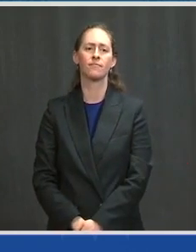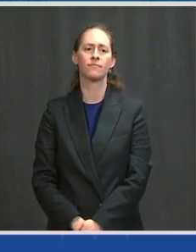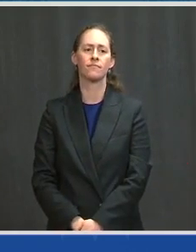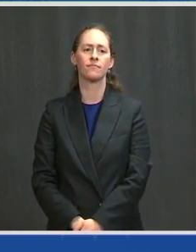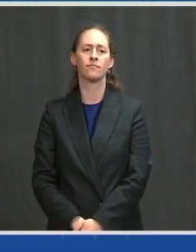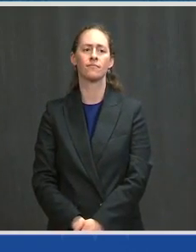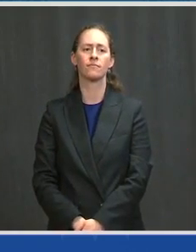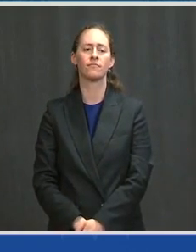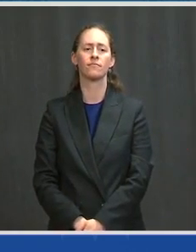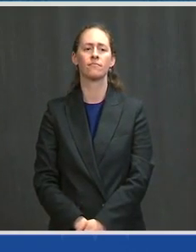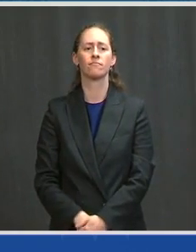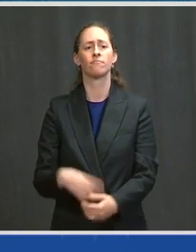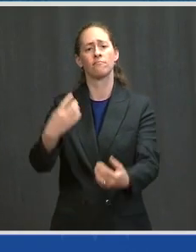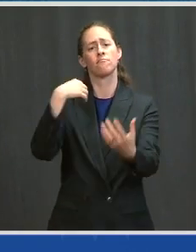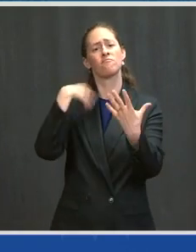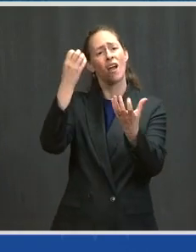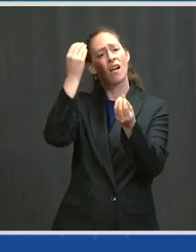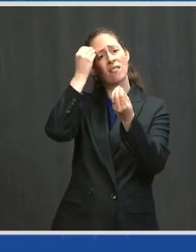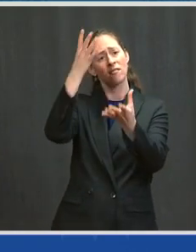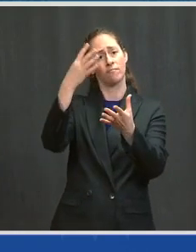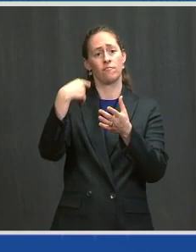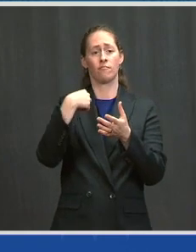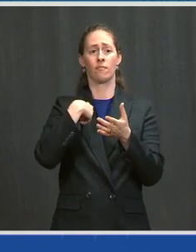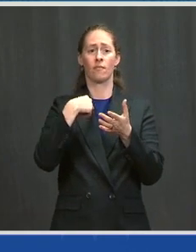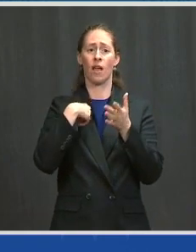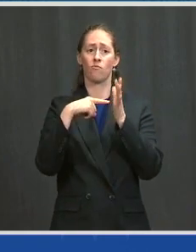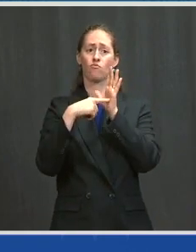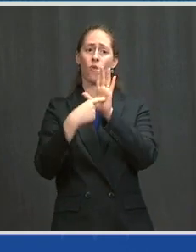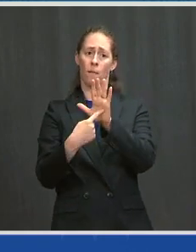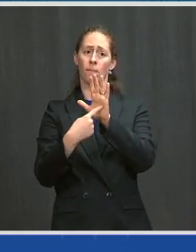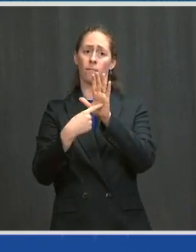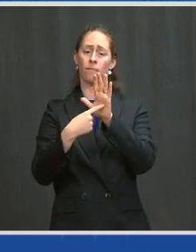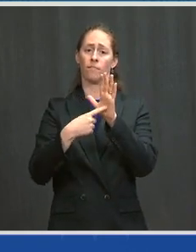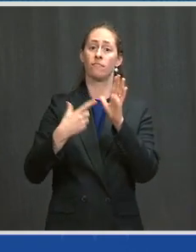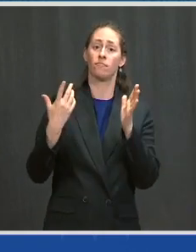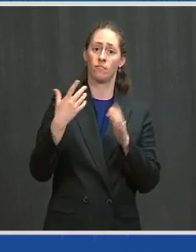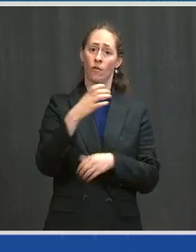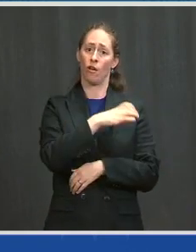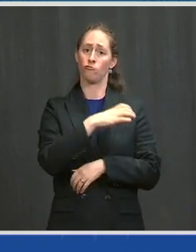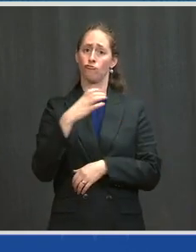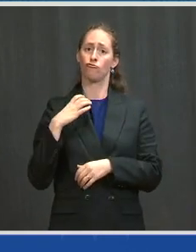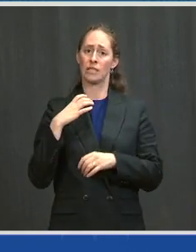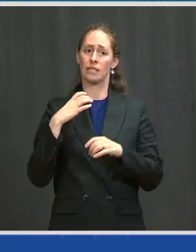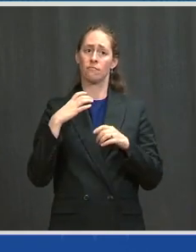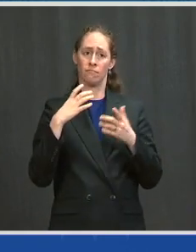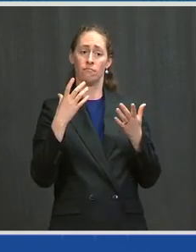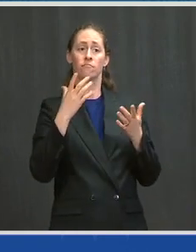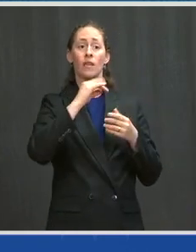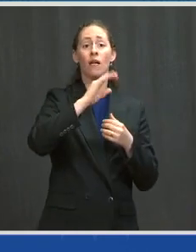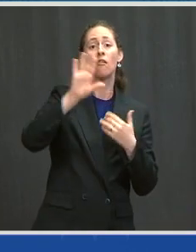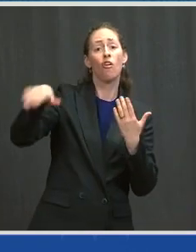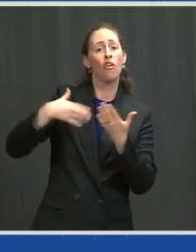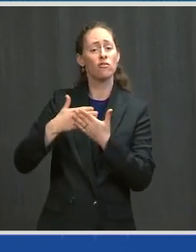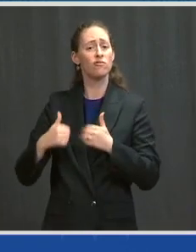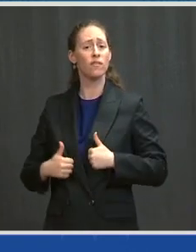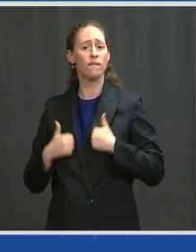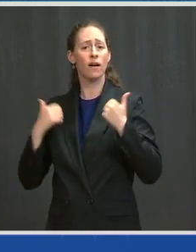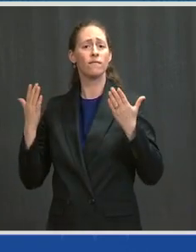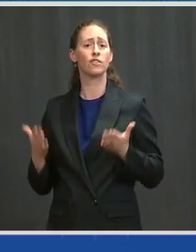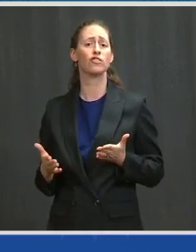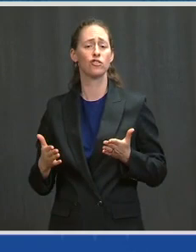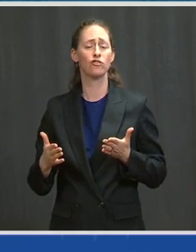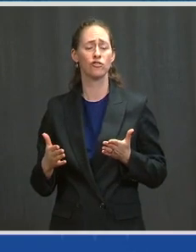for all the members of the Congress here today and all the survivors here, that it's